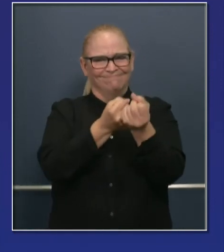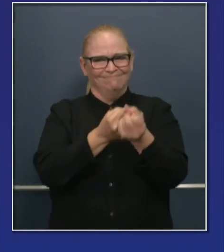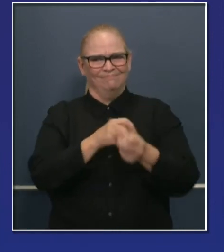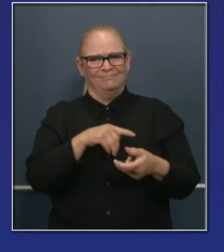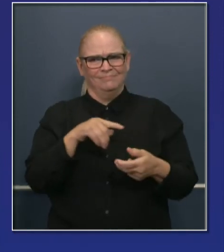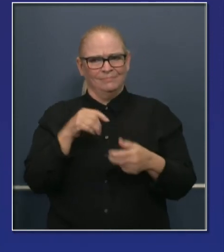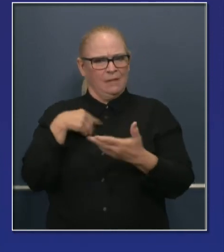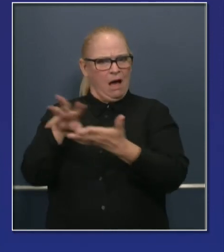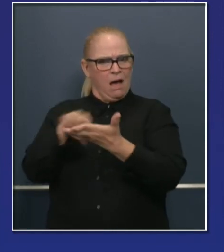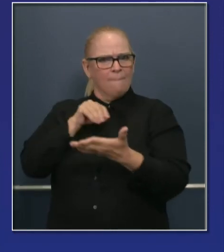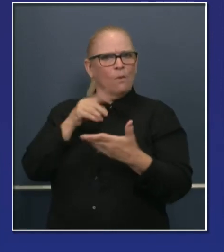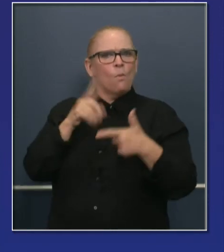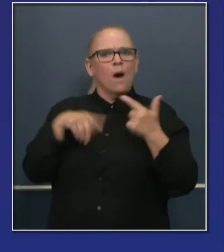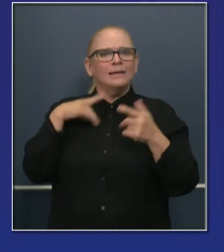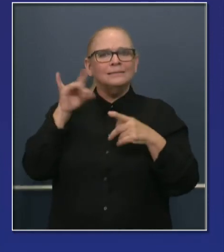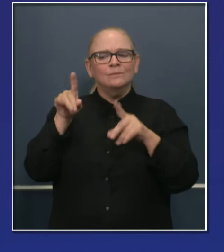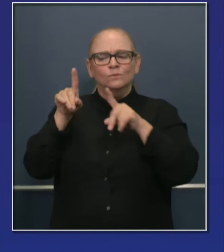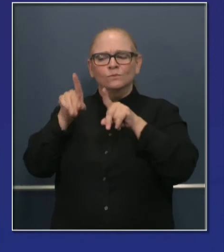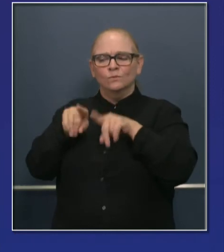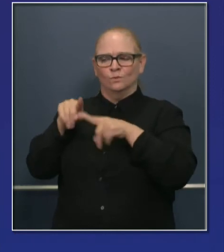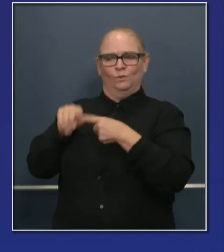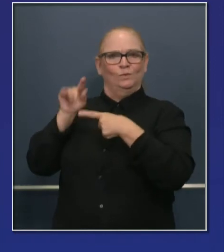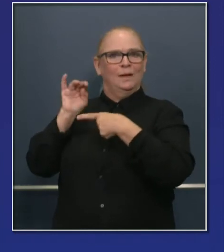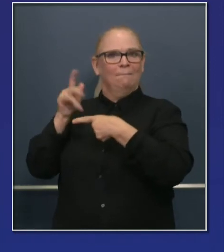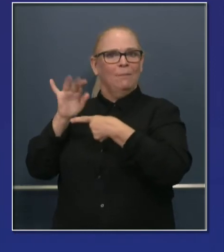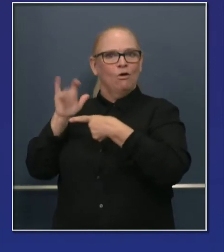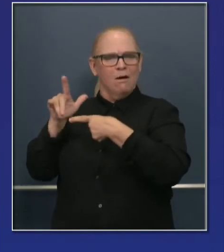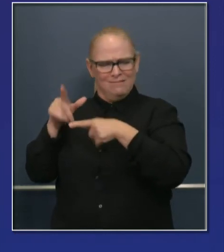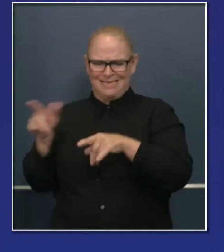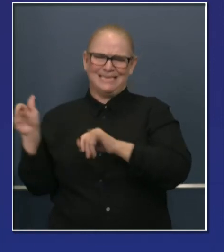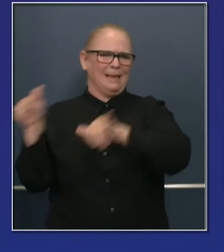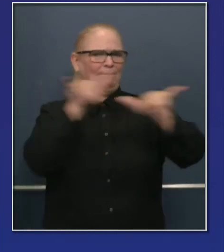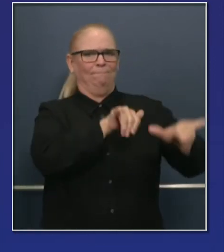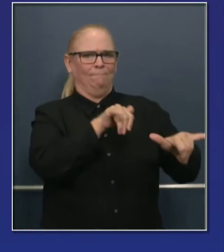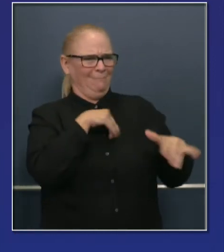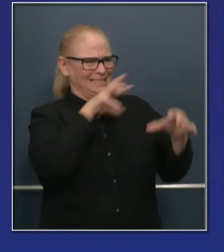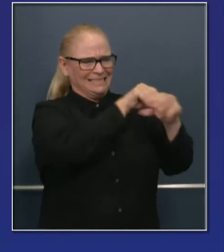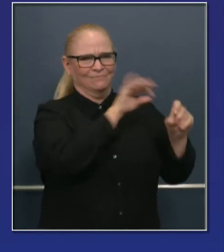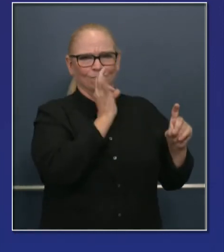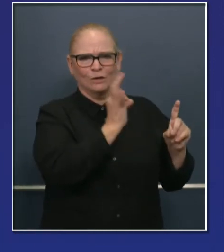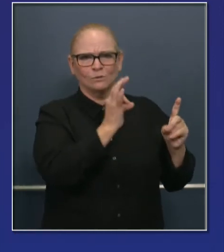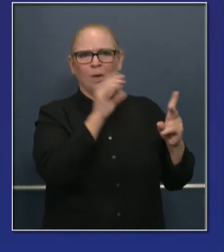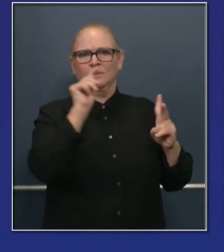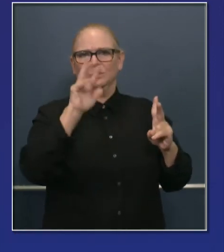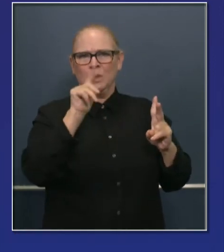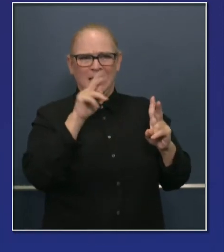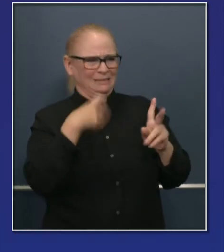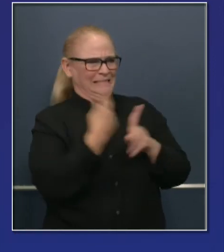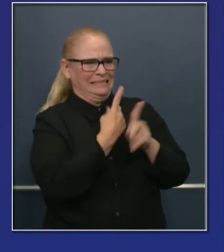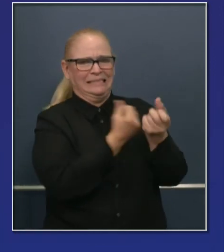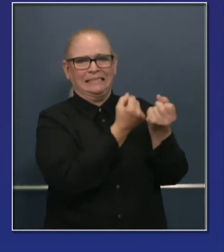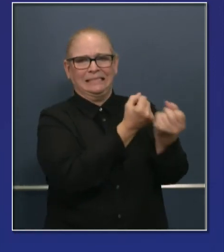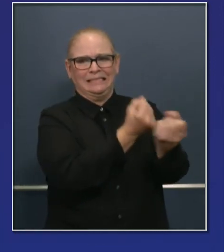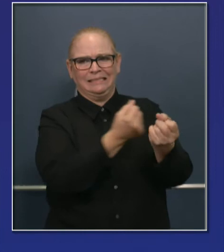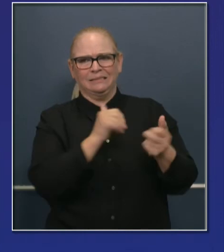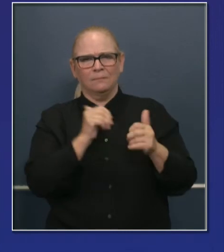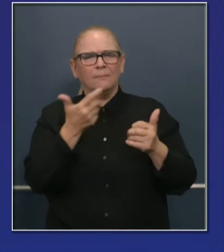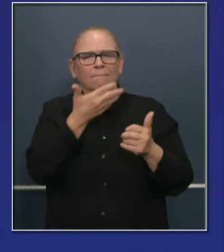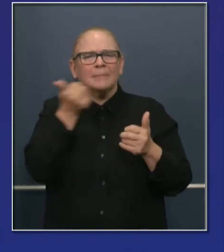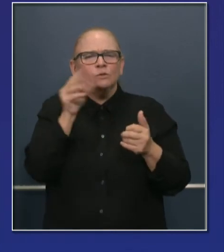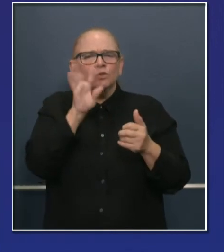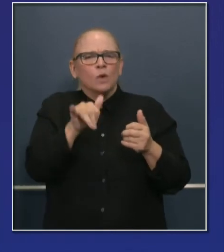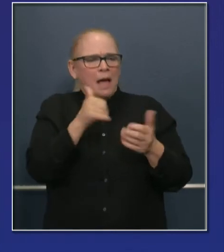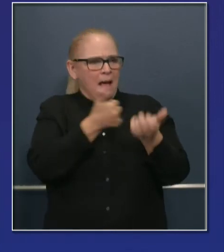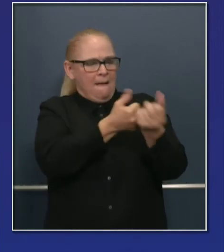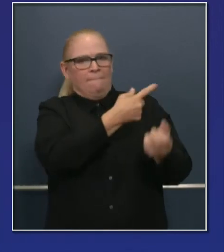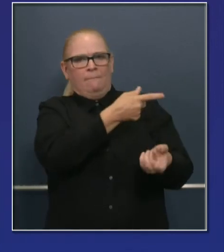the experience, the best practice, the data collection, the approach in Imperial, and beginning that approach in the Central Valley. Why the Central Valley?